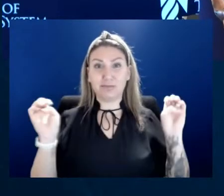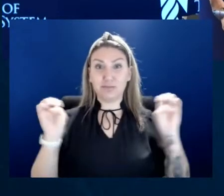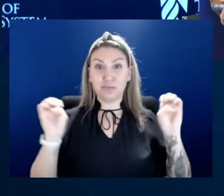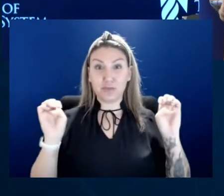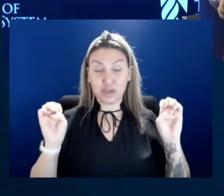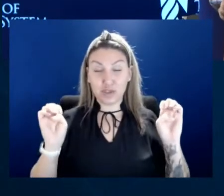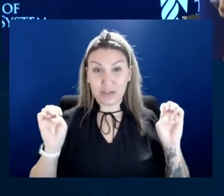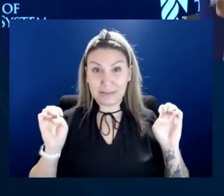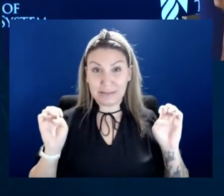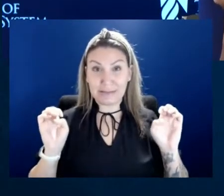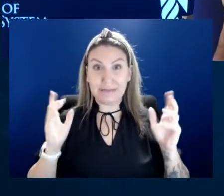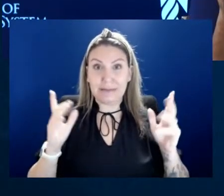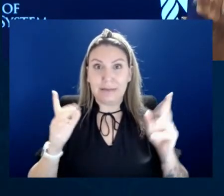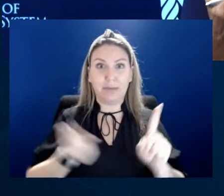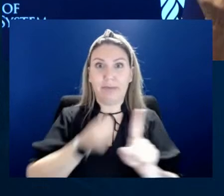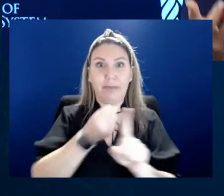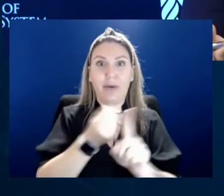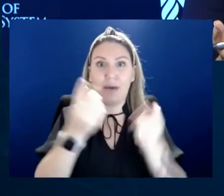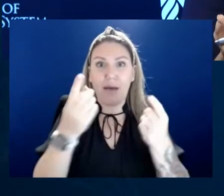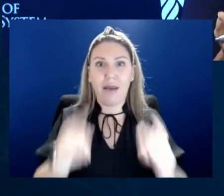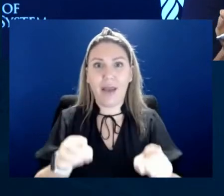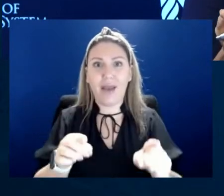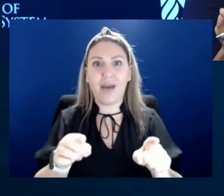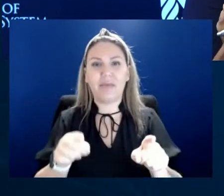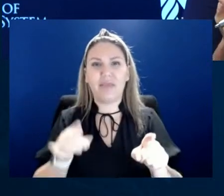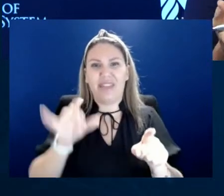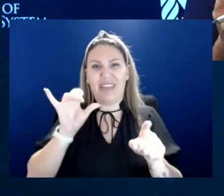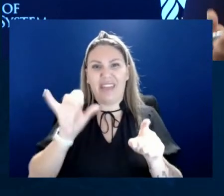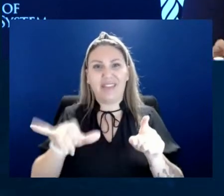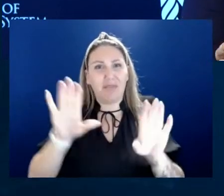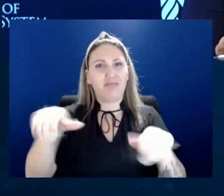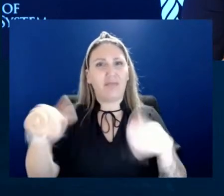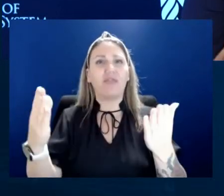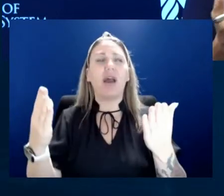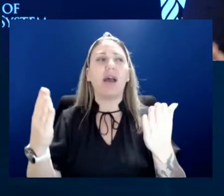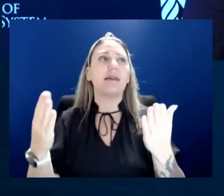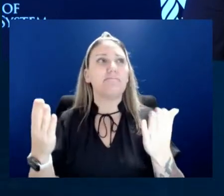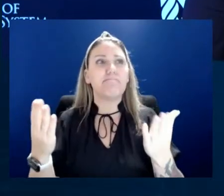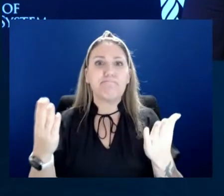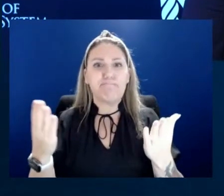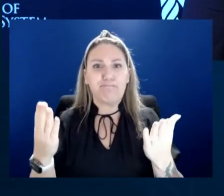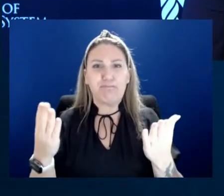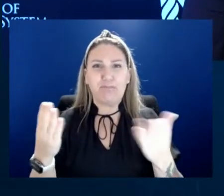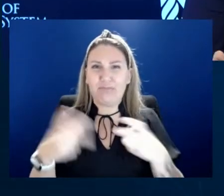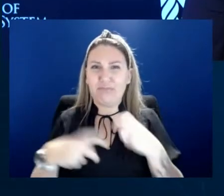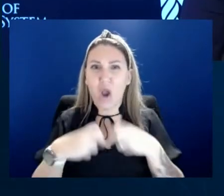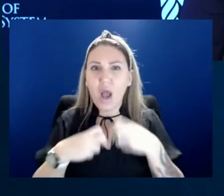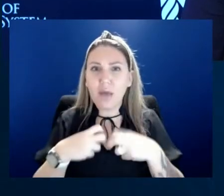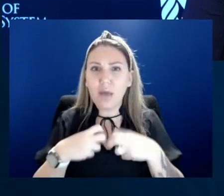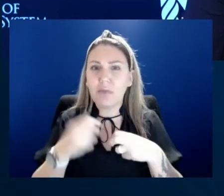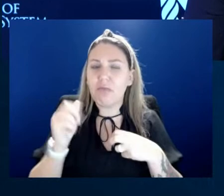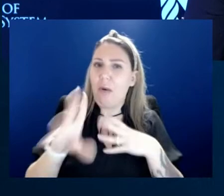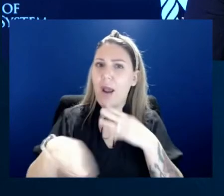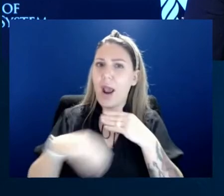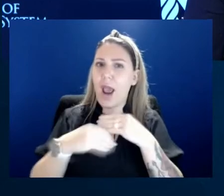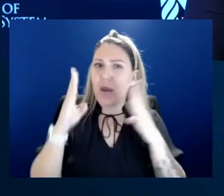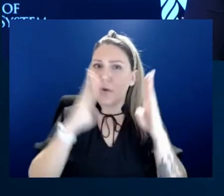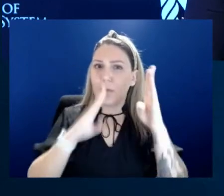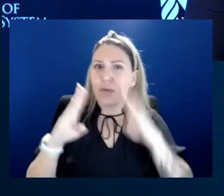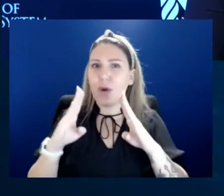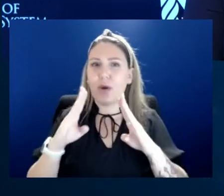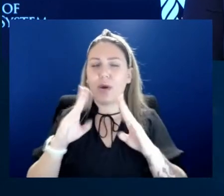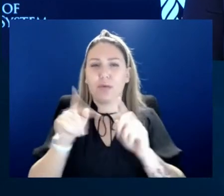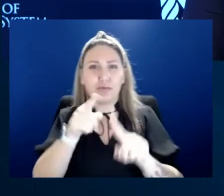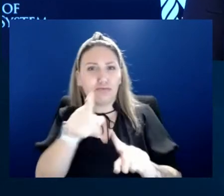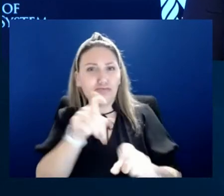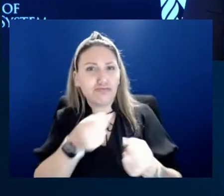working under, does that provide any kind of problem or added worry to the work you're trying to do,